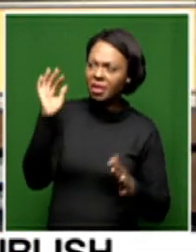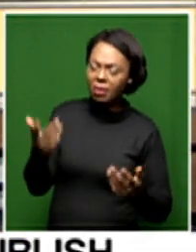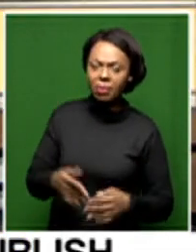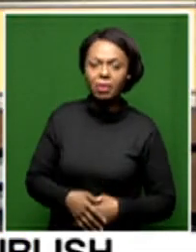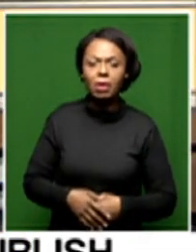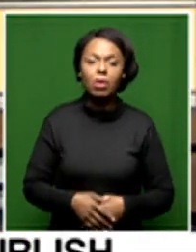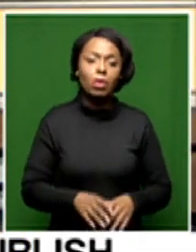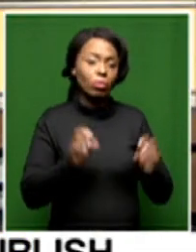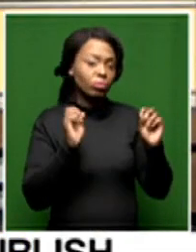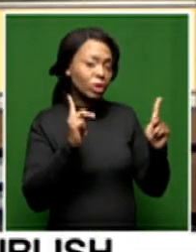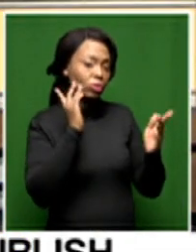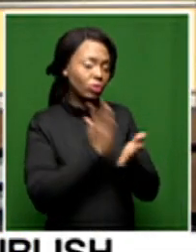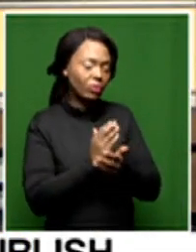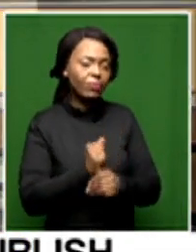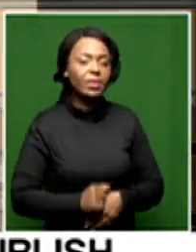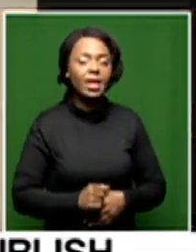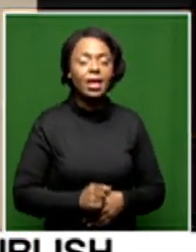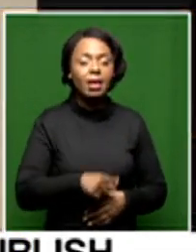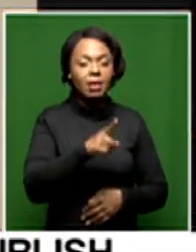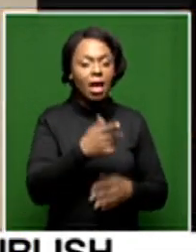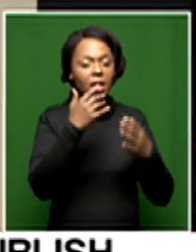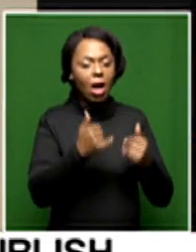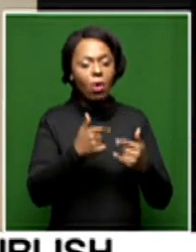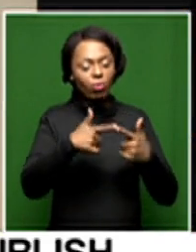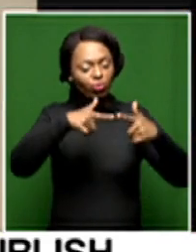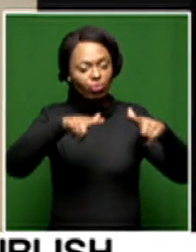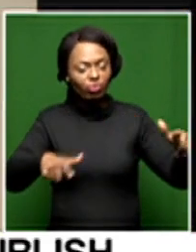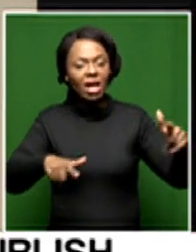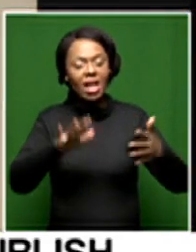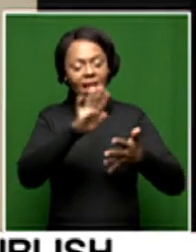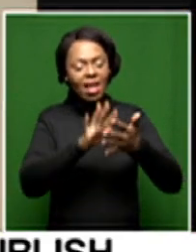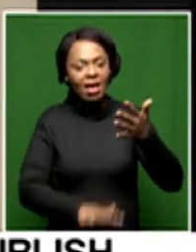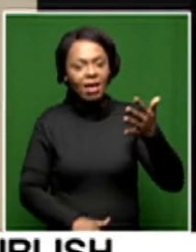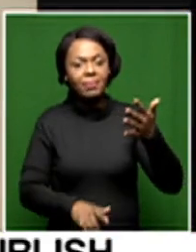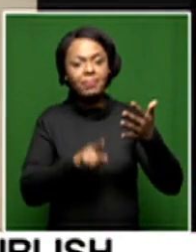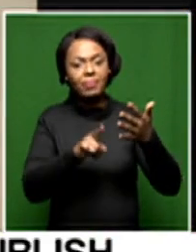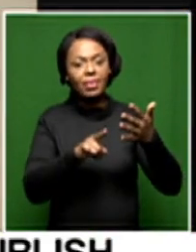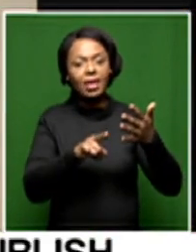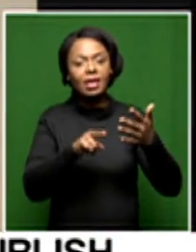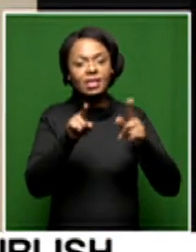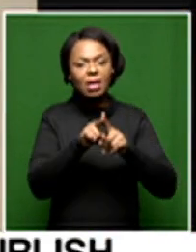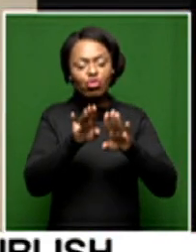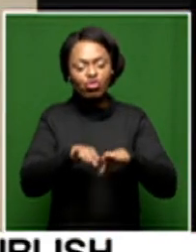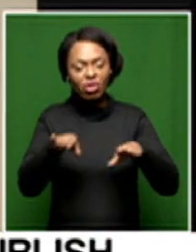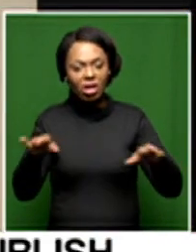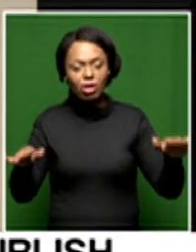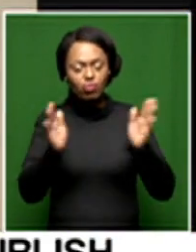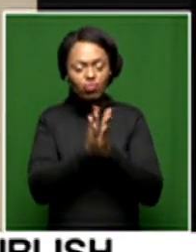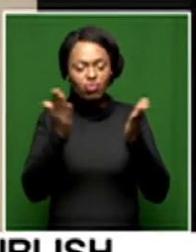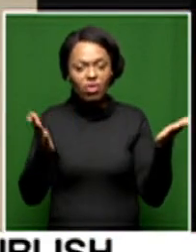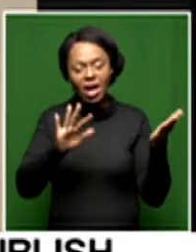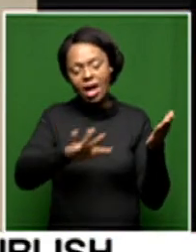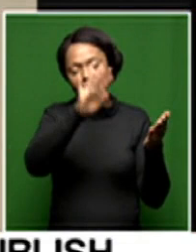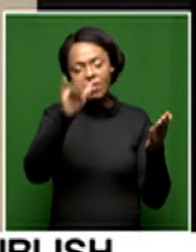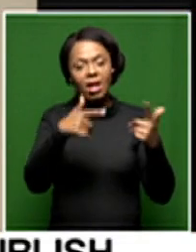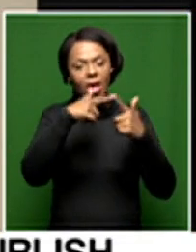Firstly, we're highlighting the tension points, i.e. the literacy levels in South Africa and the number of children books available in African languages,